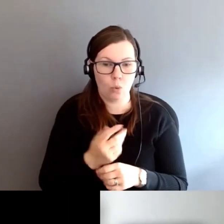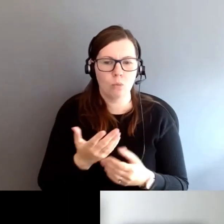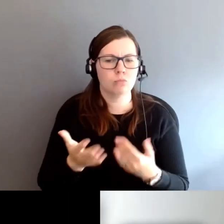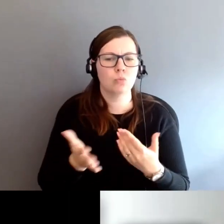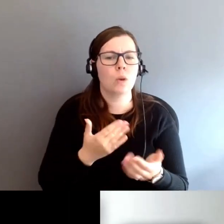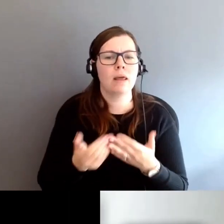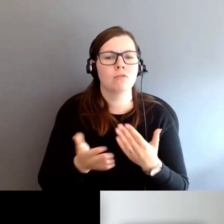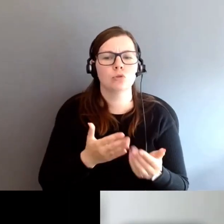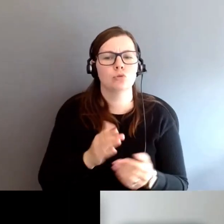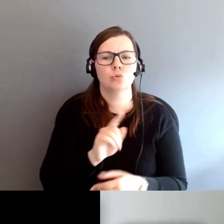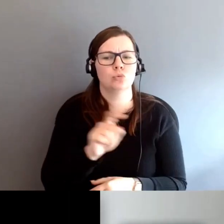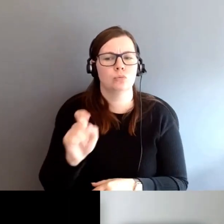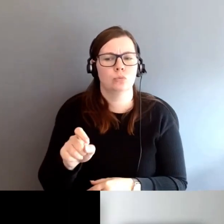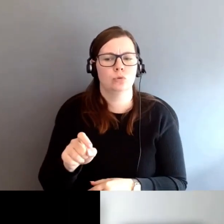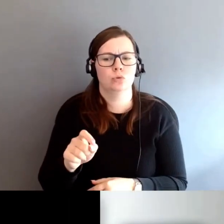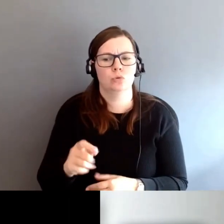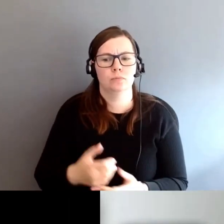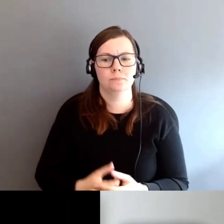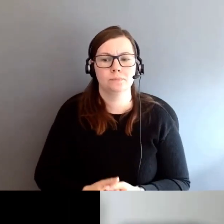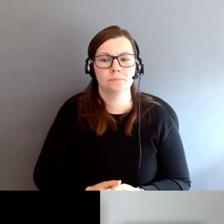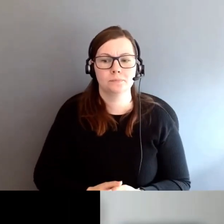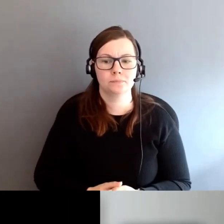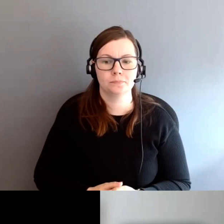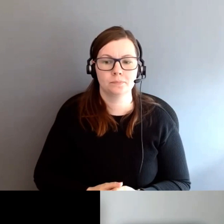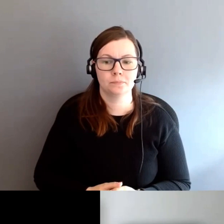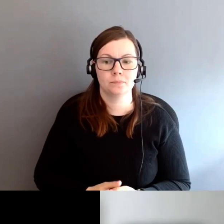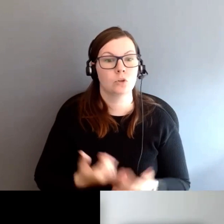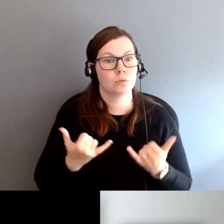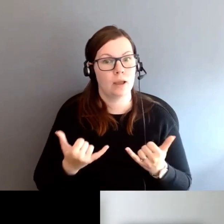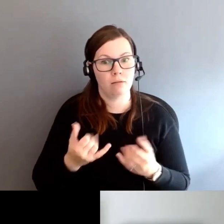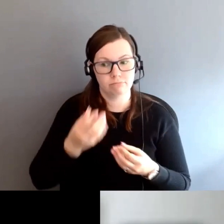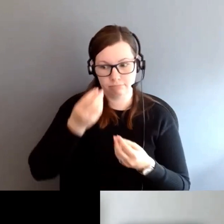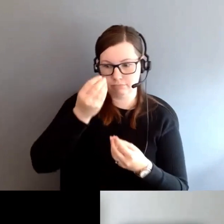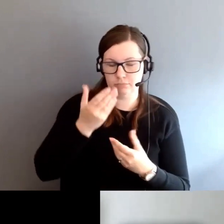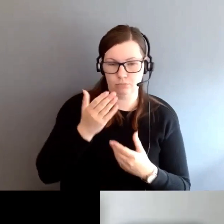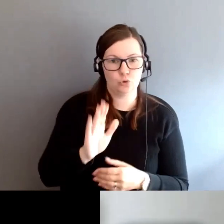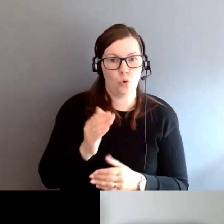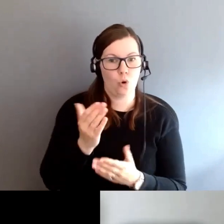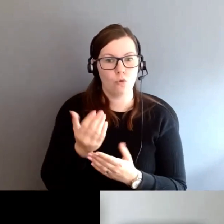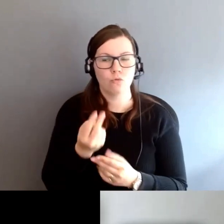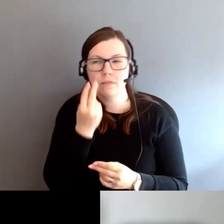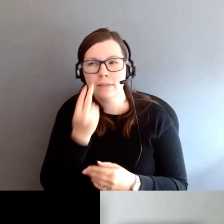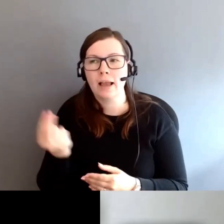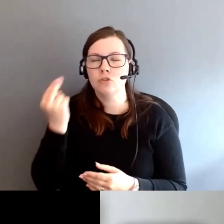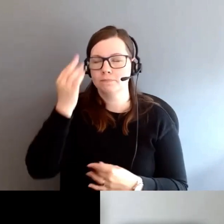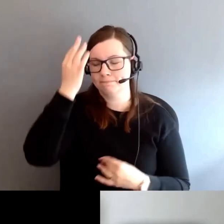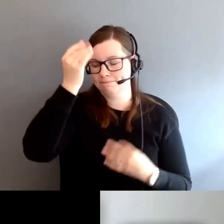and let us know, what are your reflections about the topics we covered today?